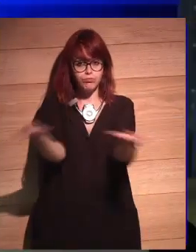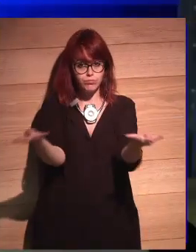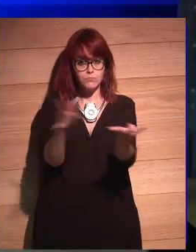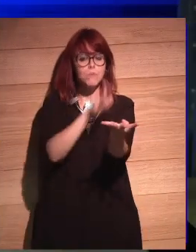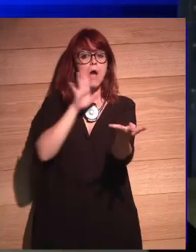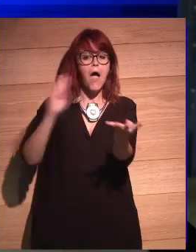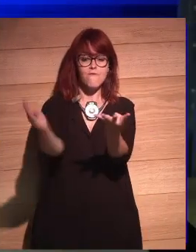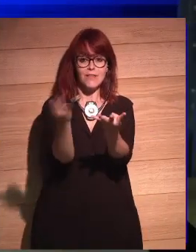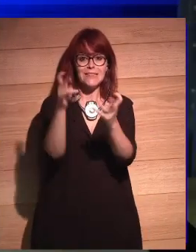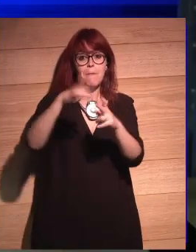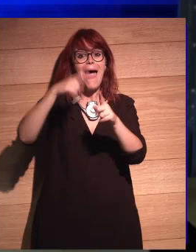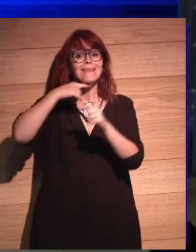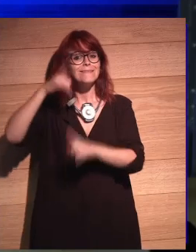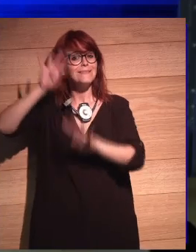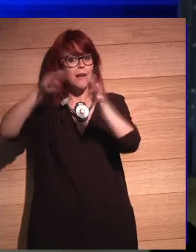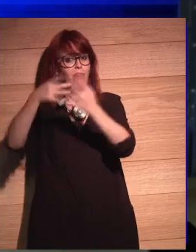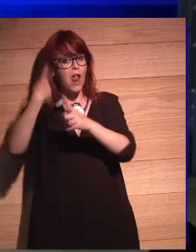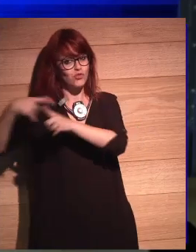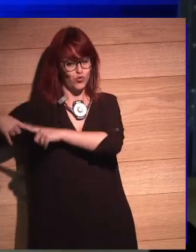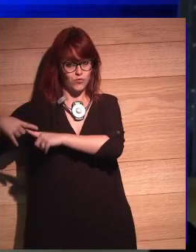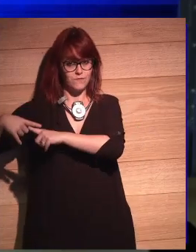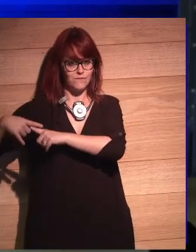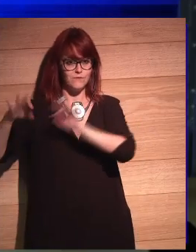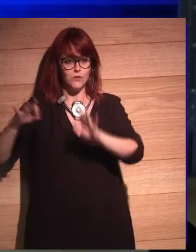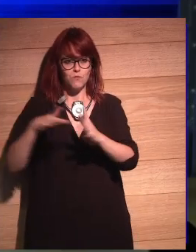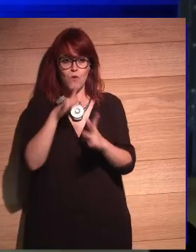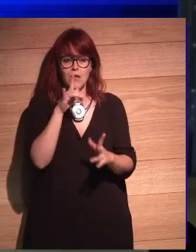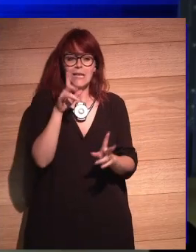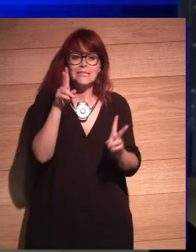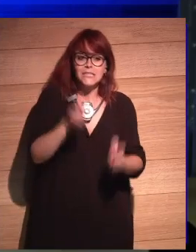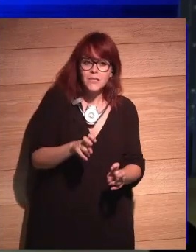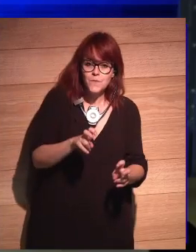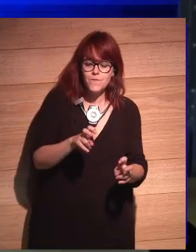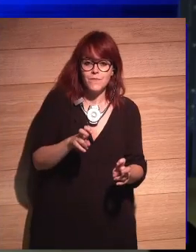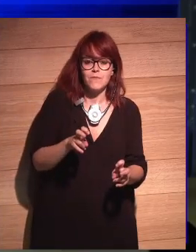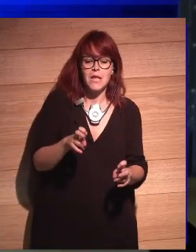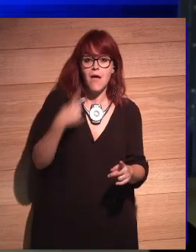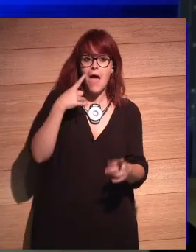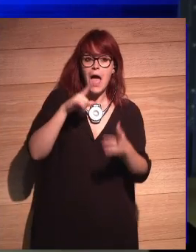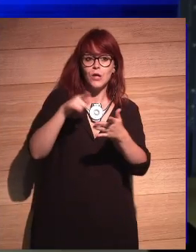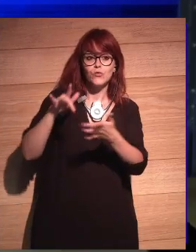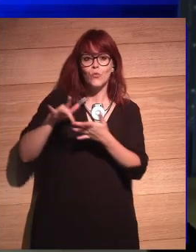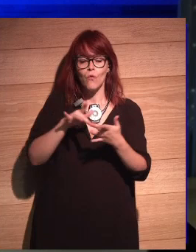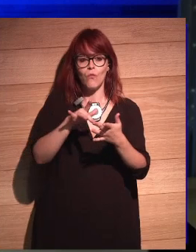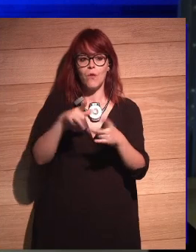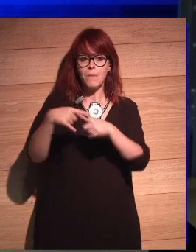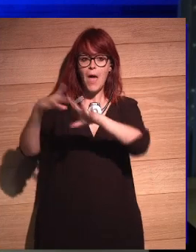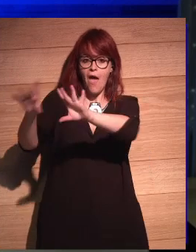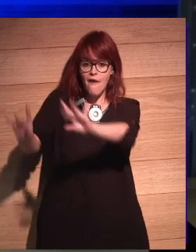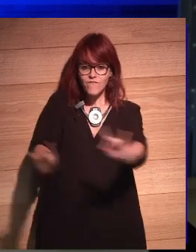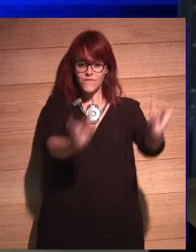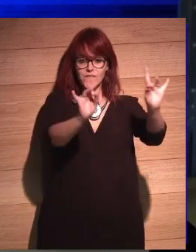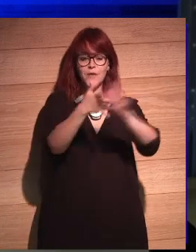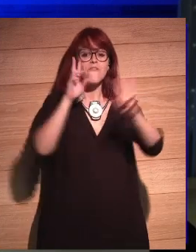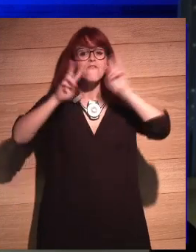Things is where we can start to have the ability to touch things and to see things and to interact